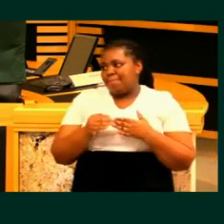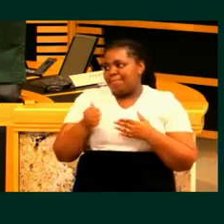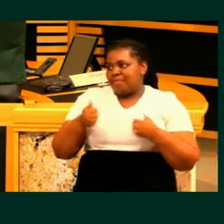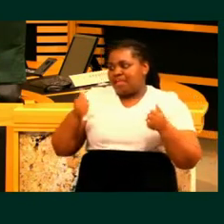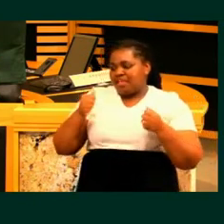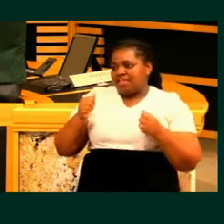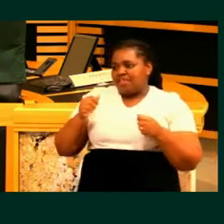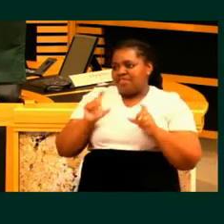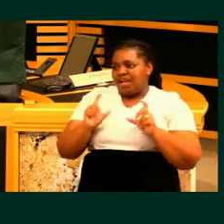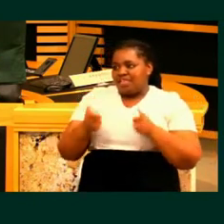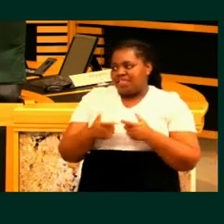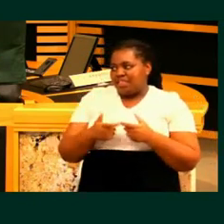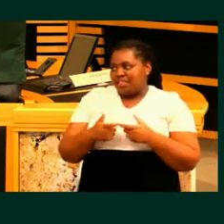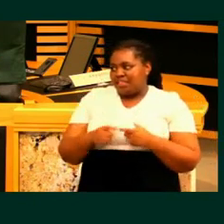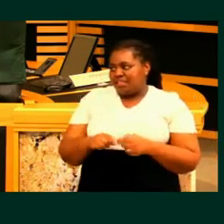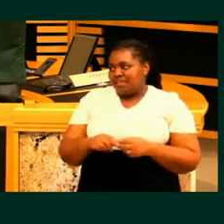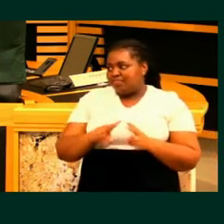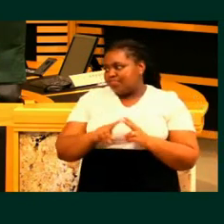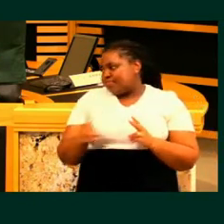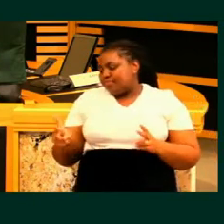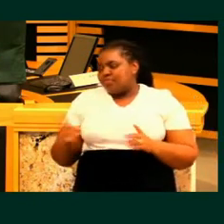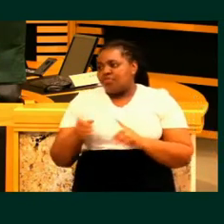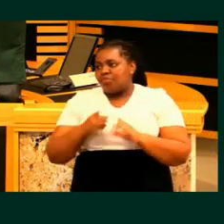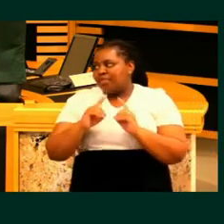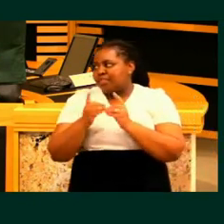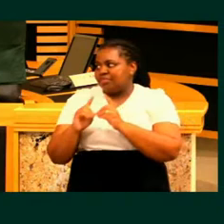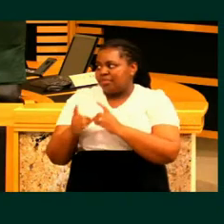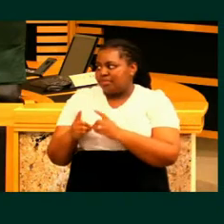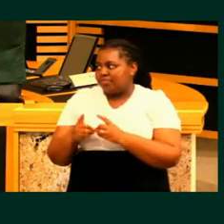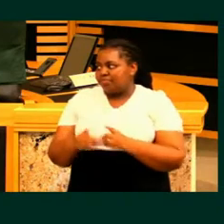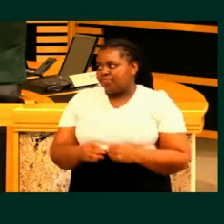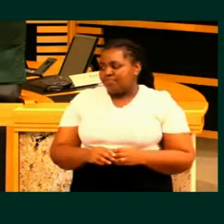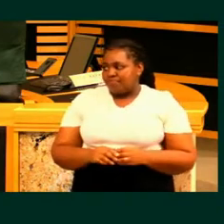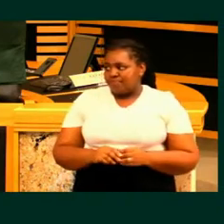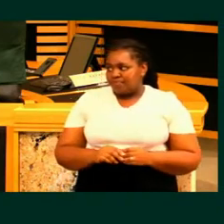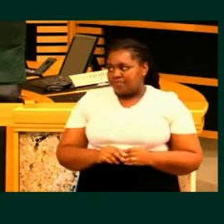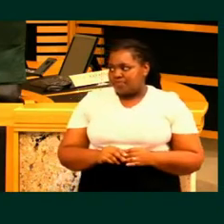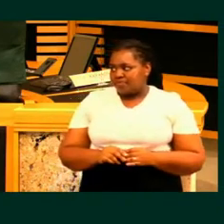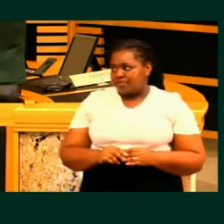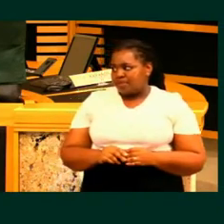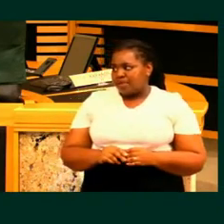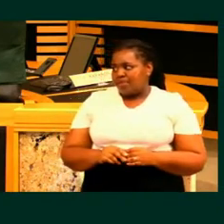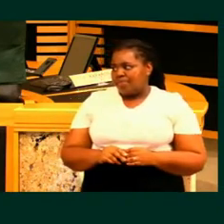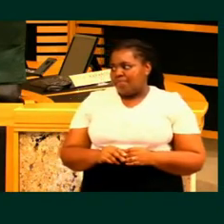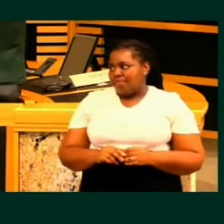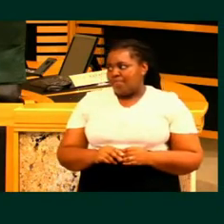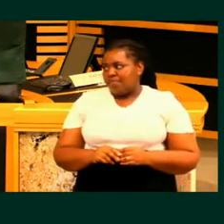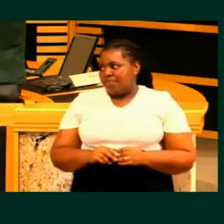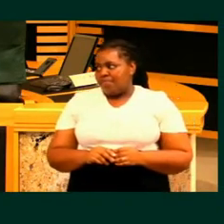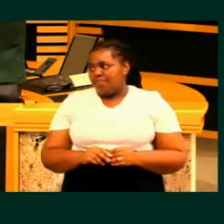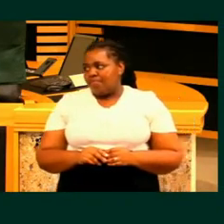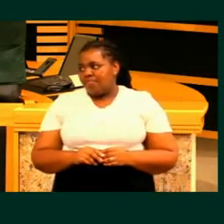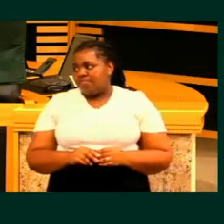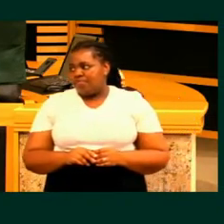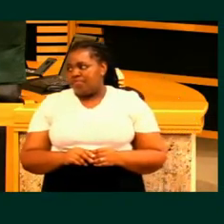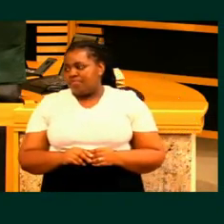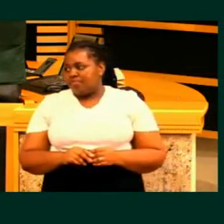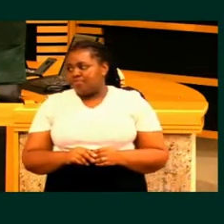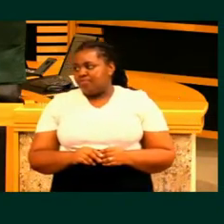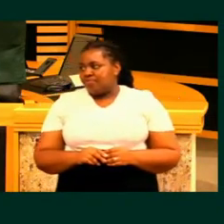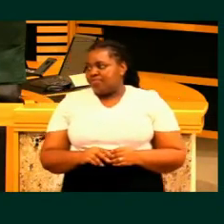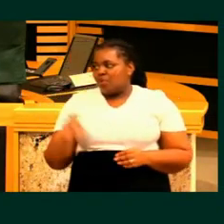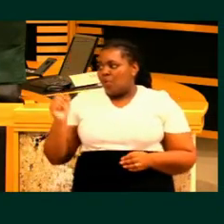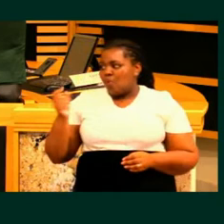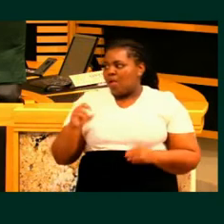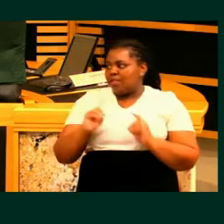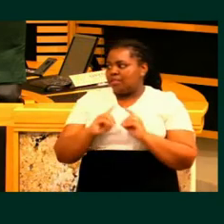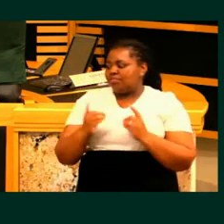Council heads of various departments and Senior officials in all the Departments